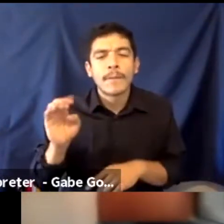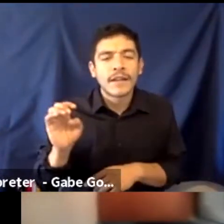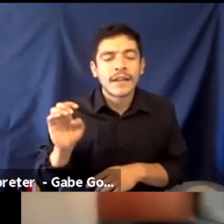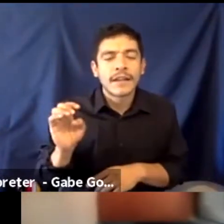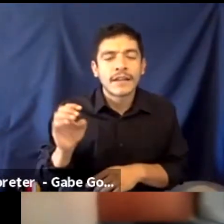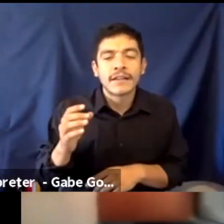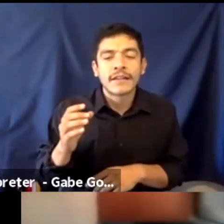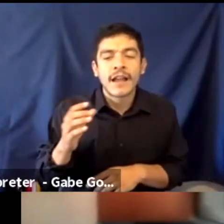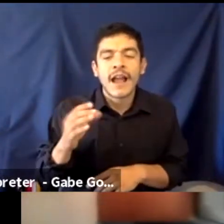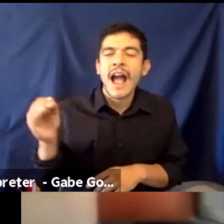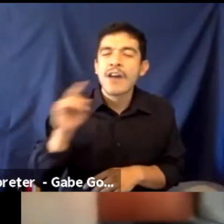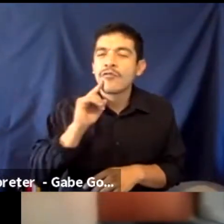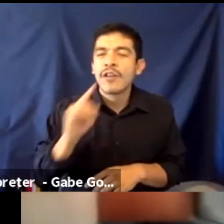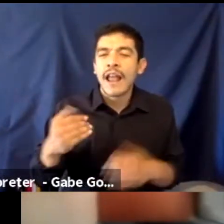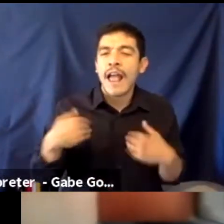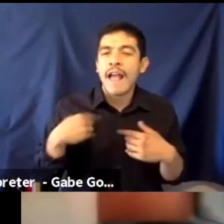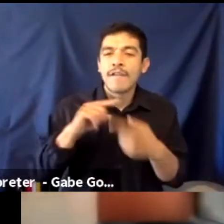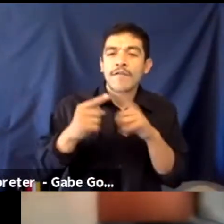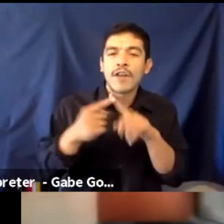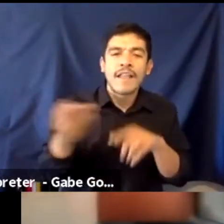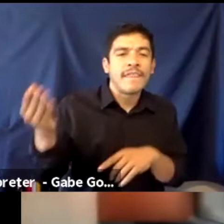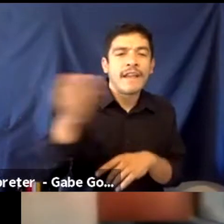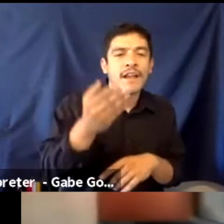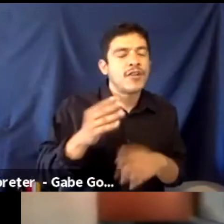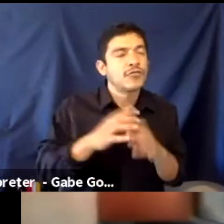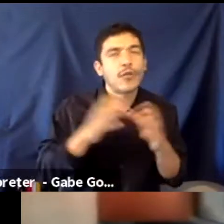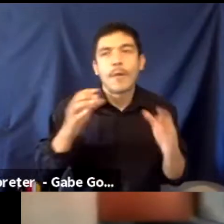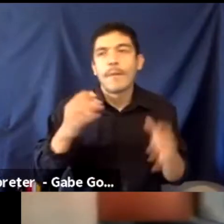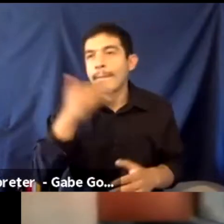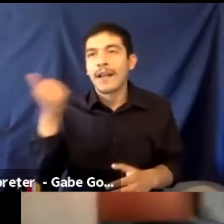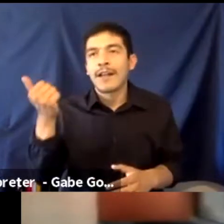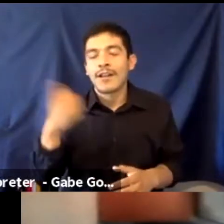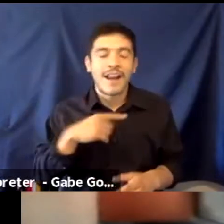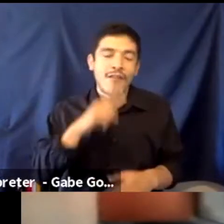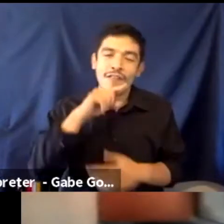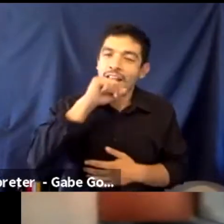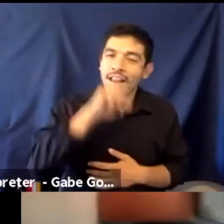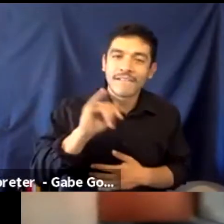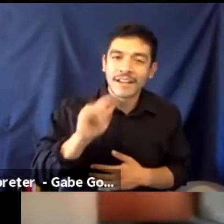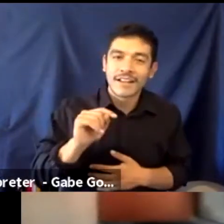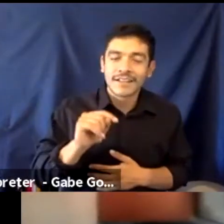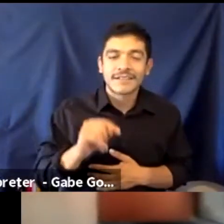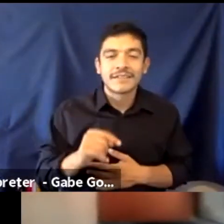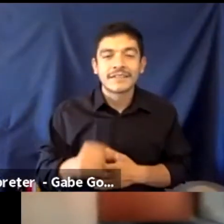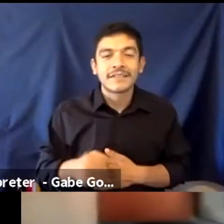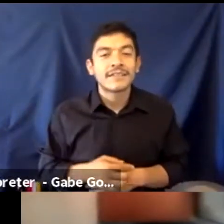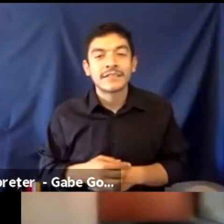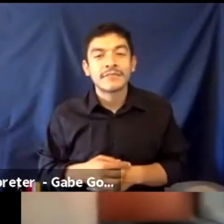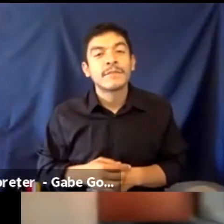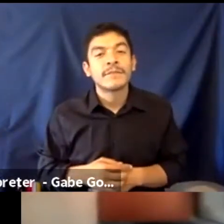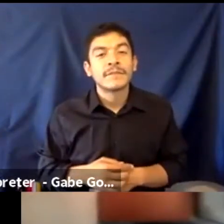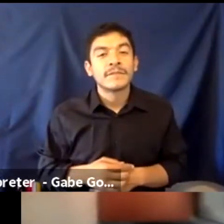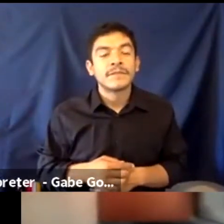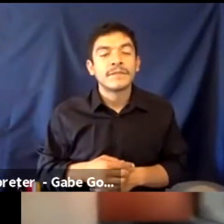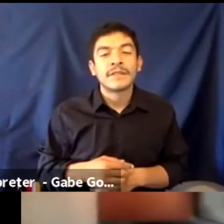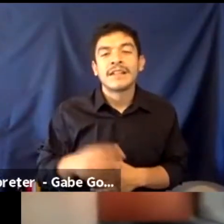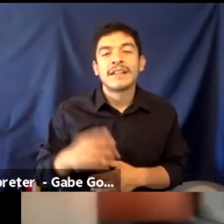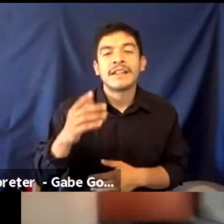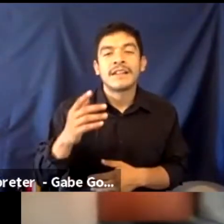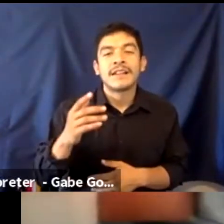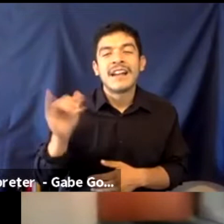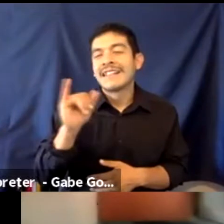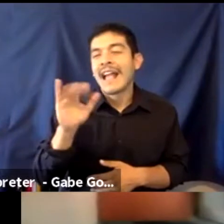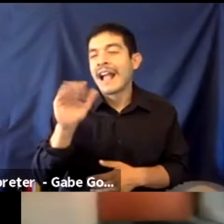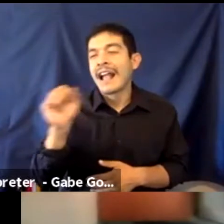and just having friends there, it's so much better, and I love it. Being on a cast with them is probably the best thing that's ever